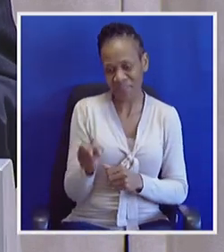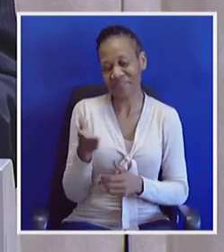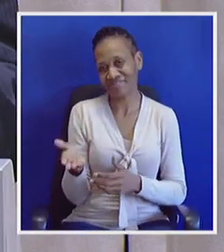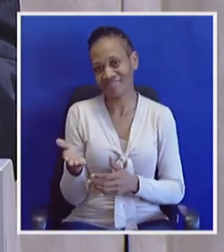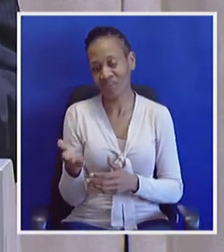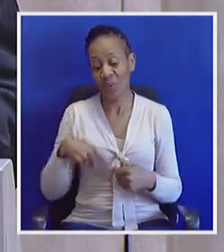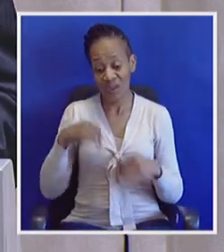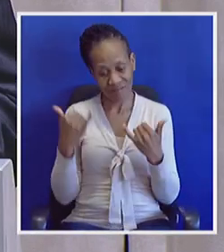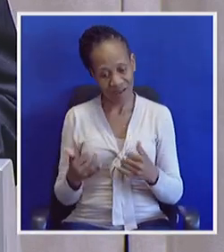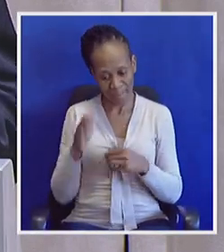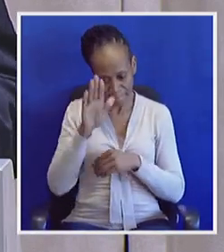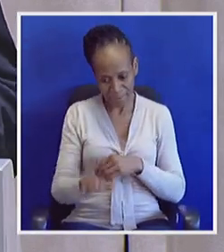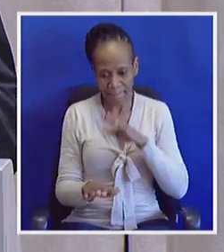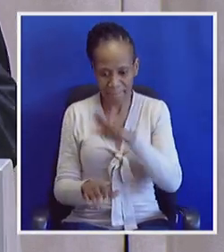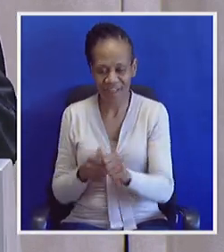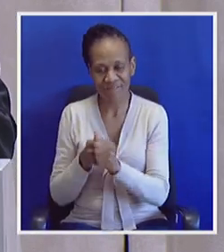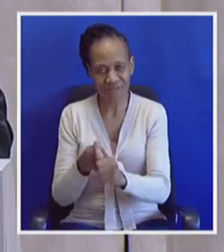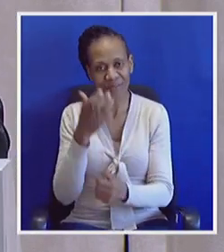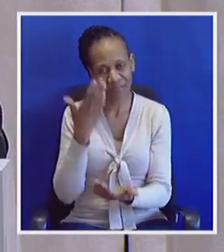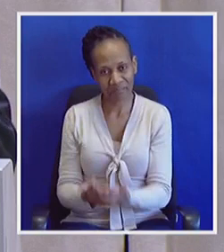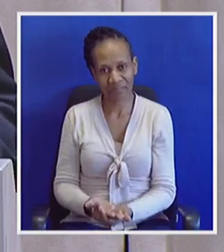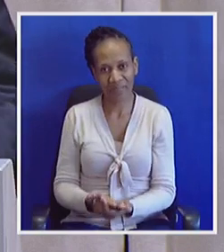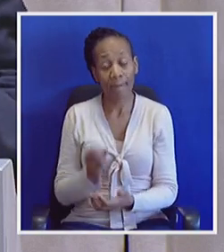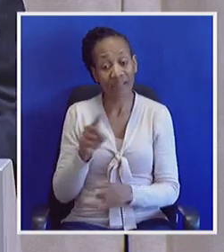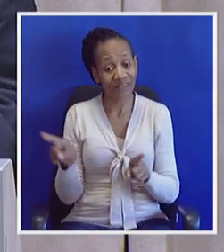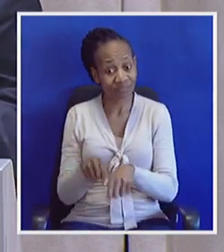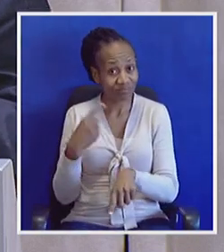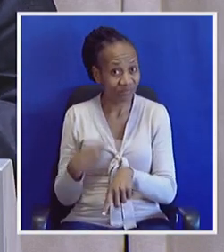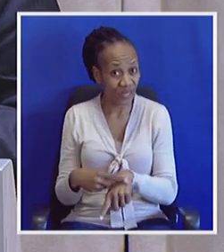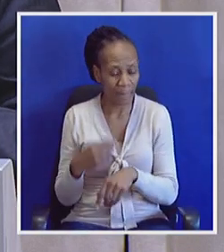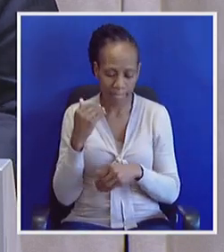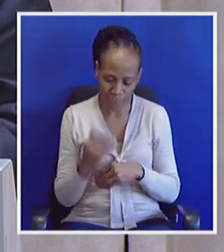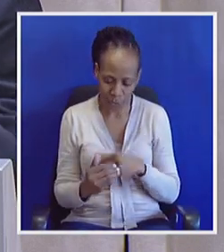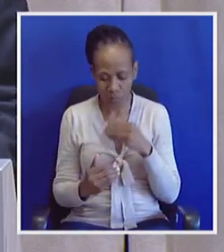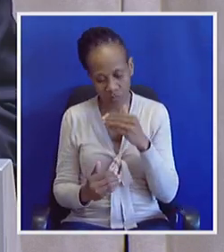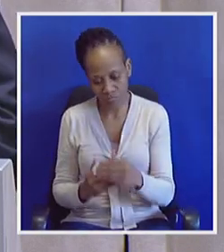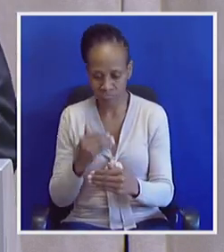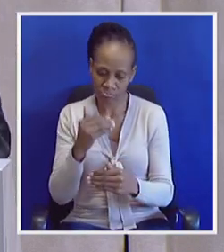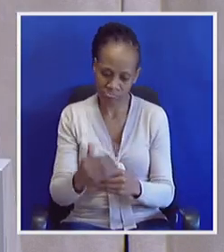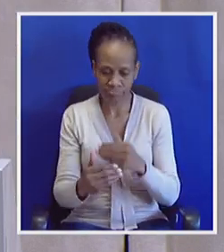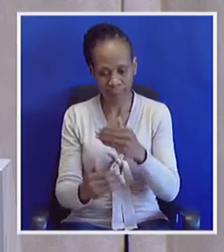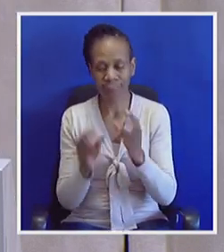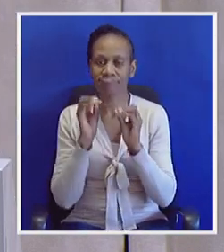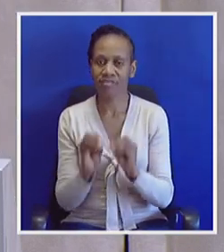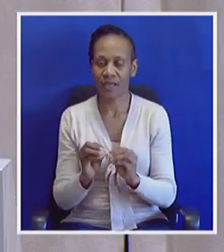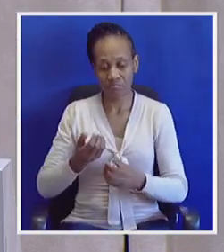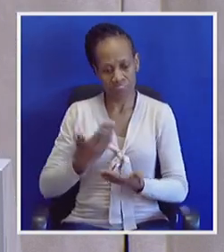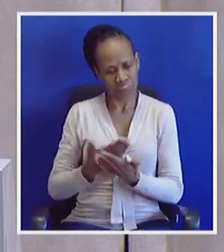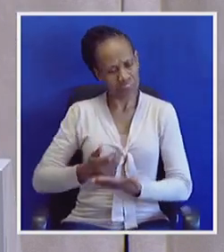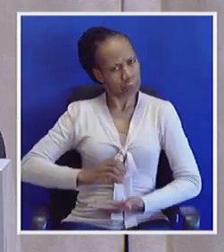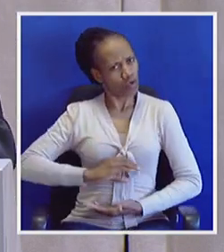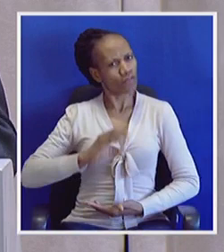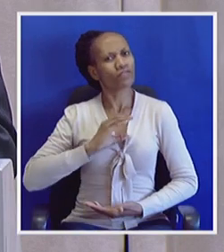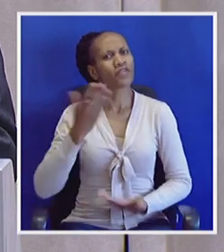we are putting in place. And it's an architecture and processes that we are confident will be able